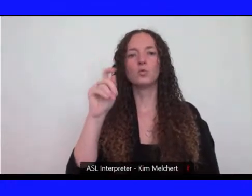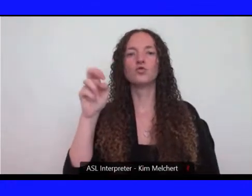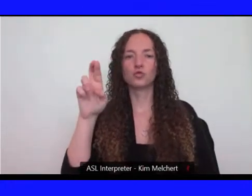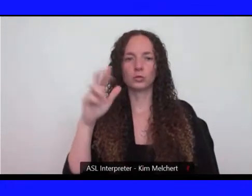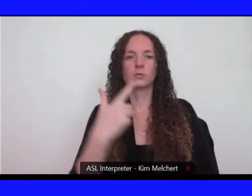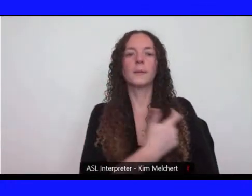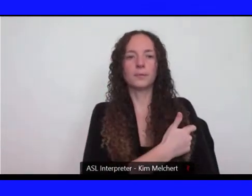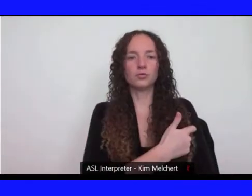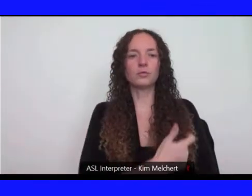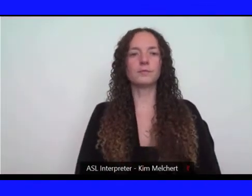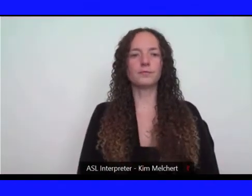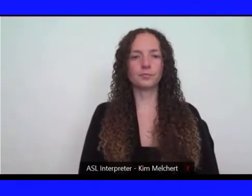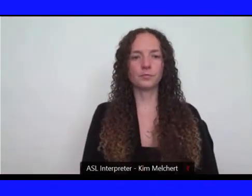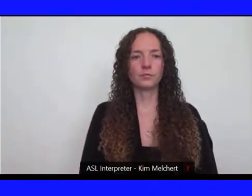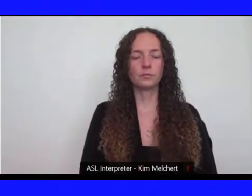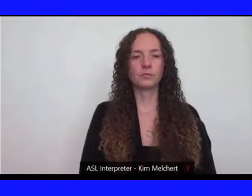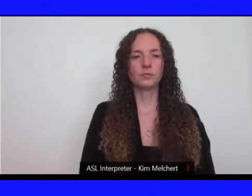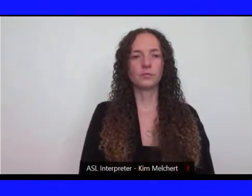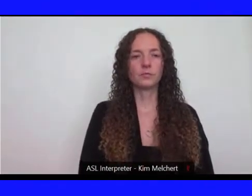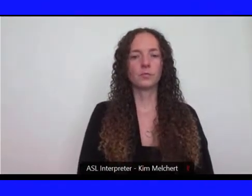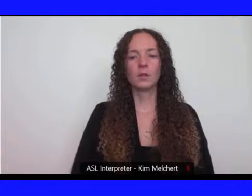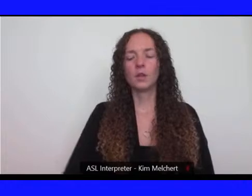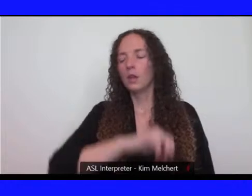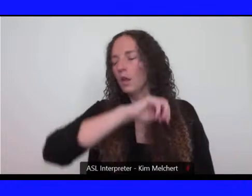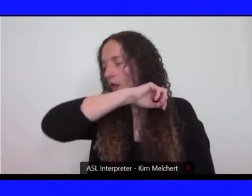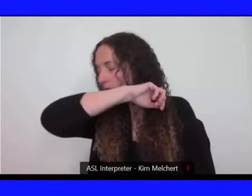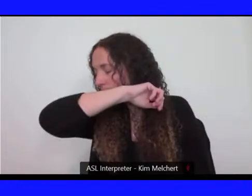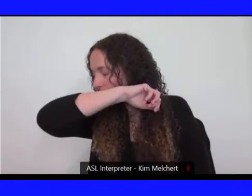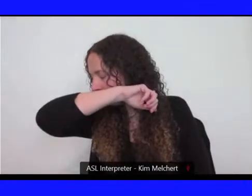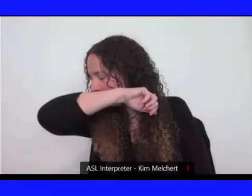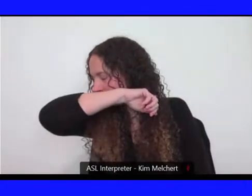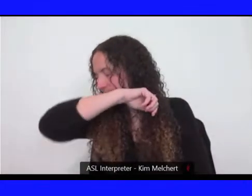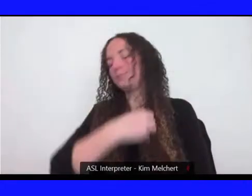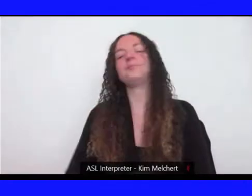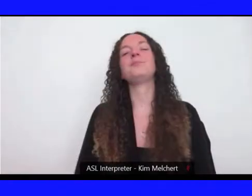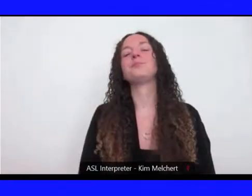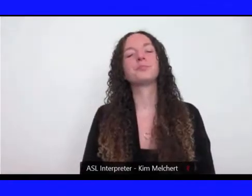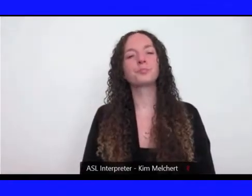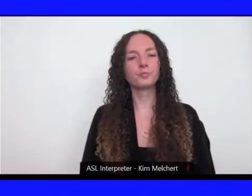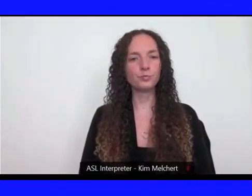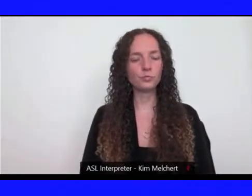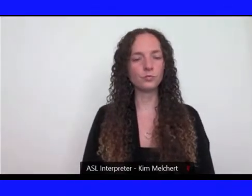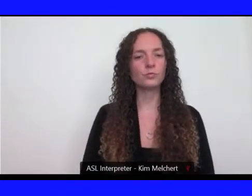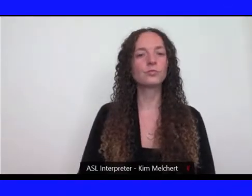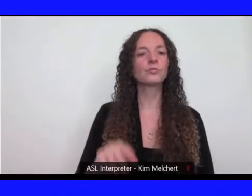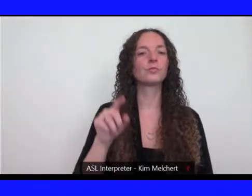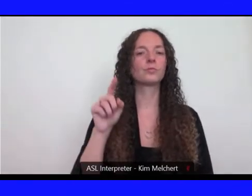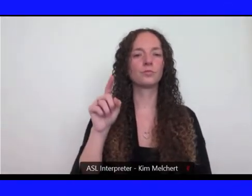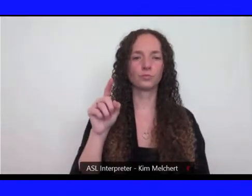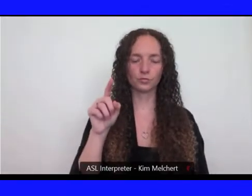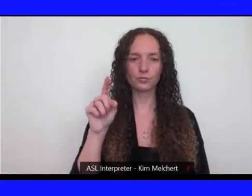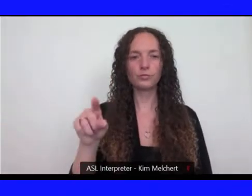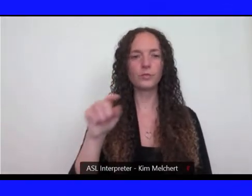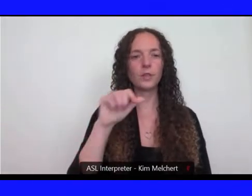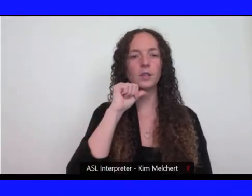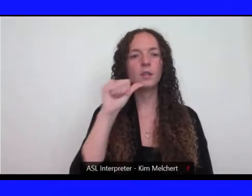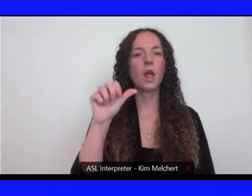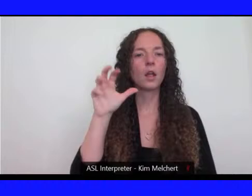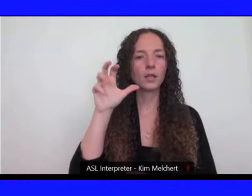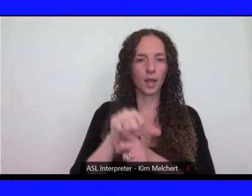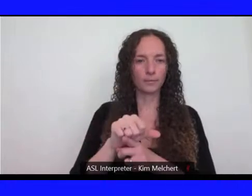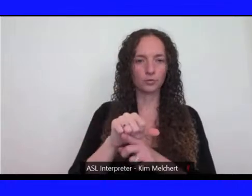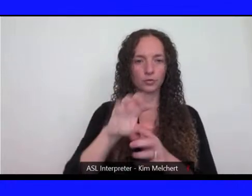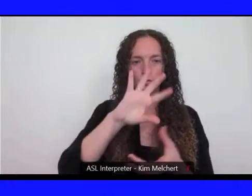Jose, any comments or questions? No, thank you. Dr. Katz? No questions. Thank